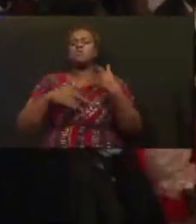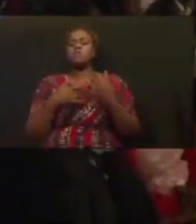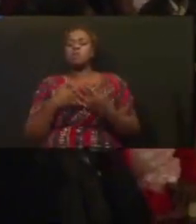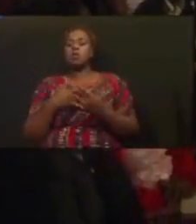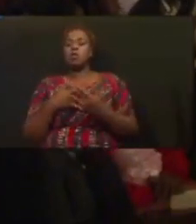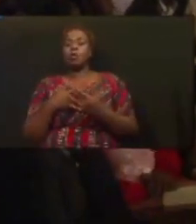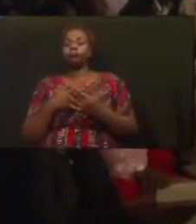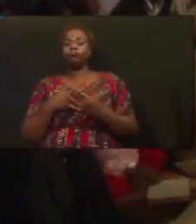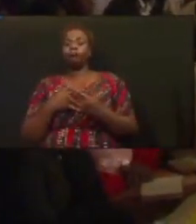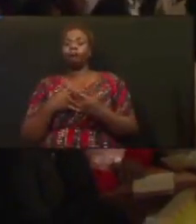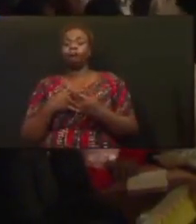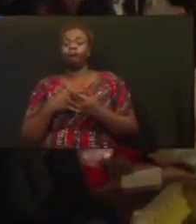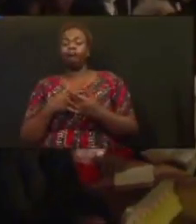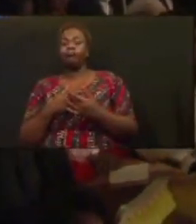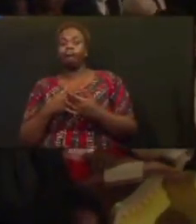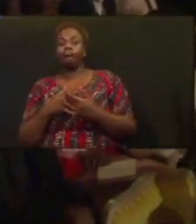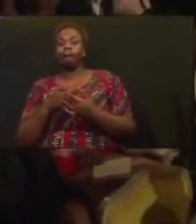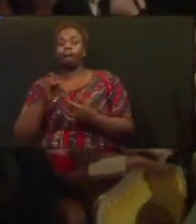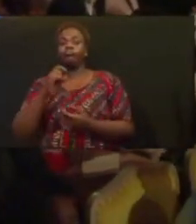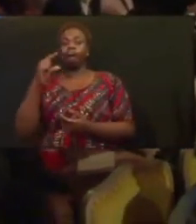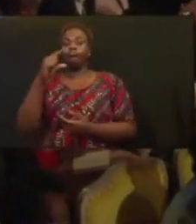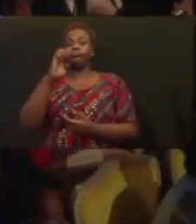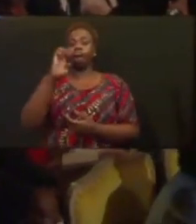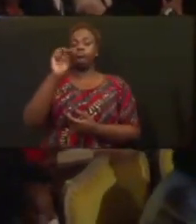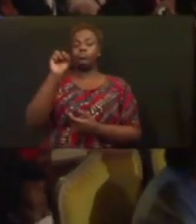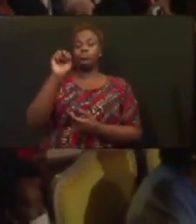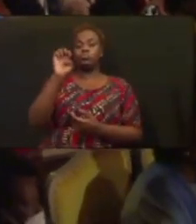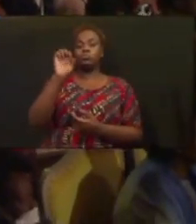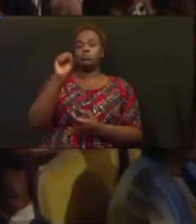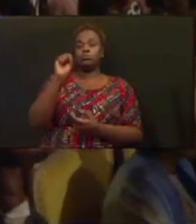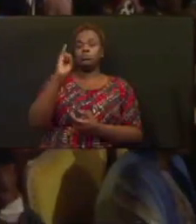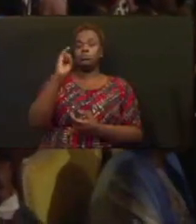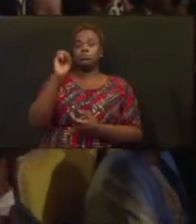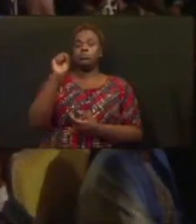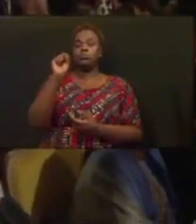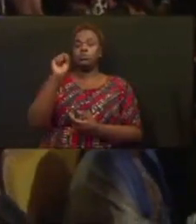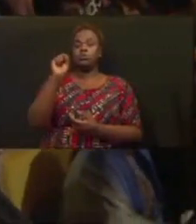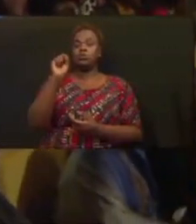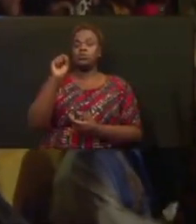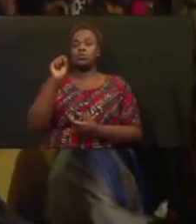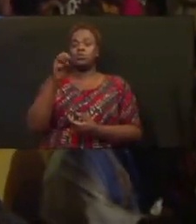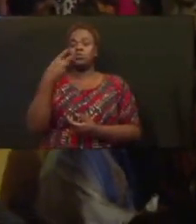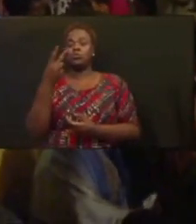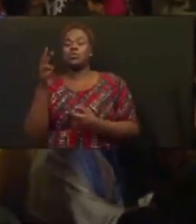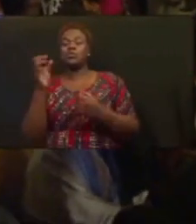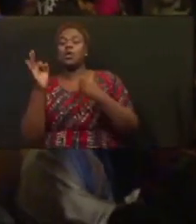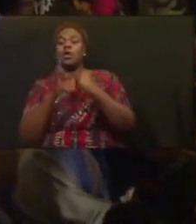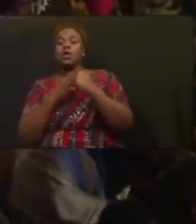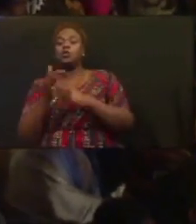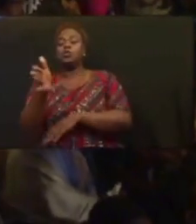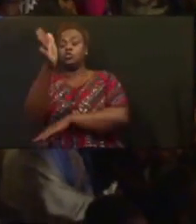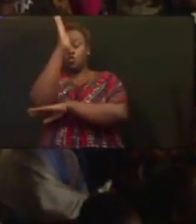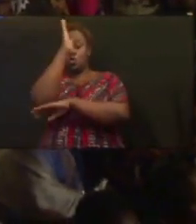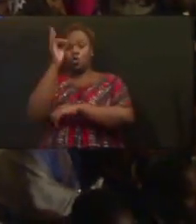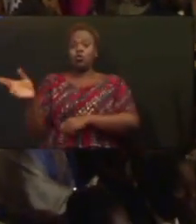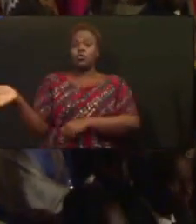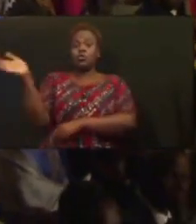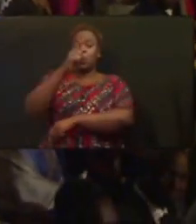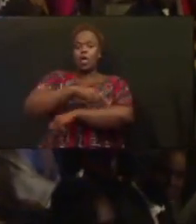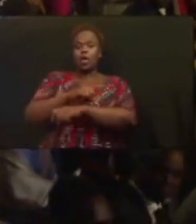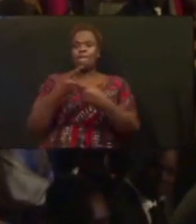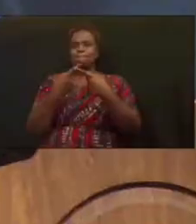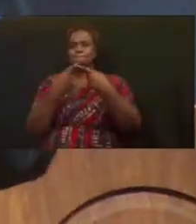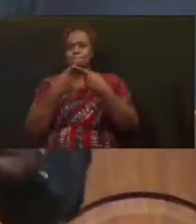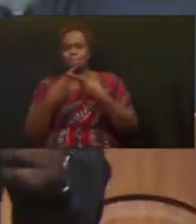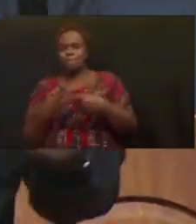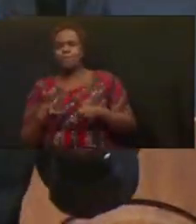28, the Lord came to Jacob, but Jacob was careless. He aborted such a glorious encounter.